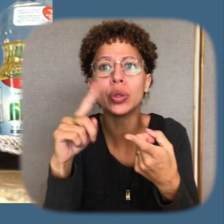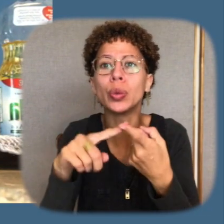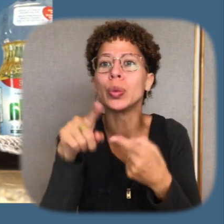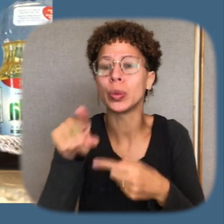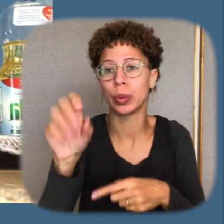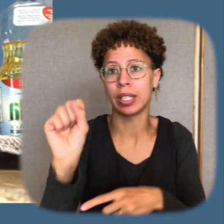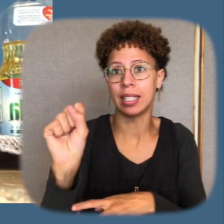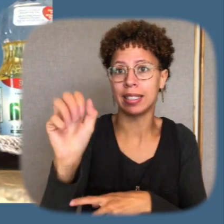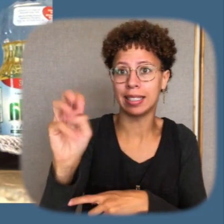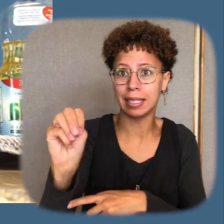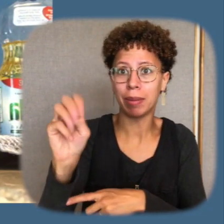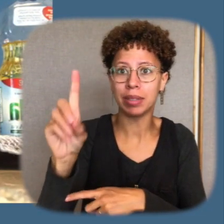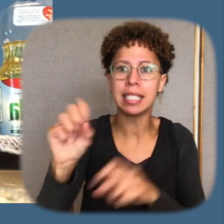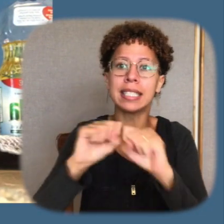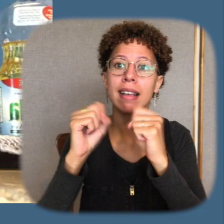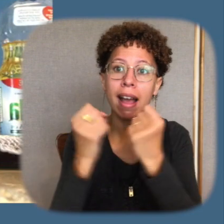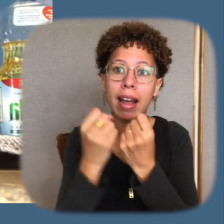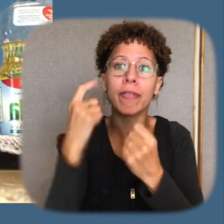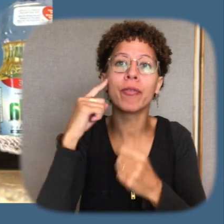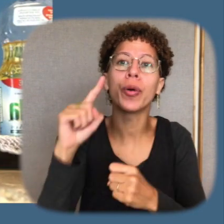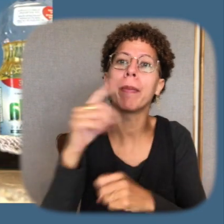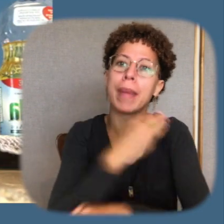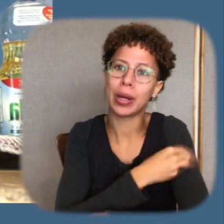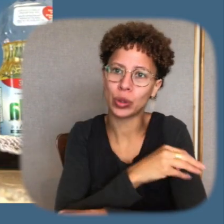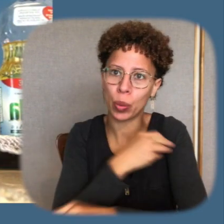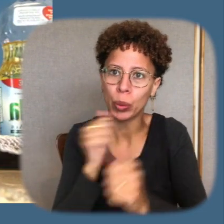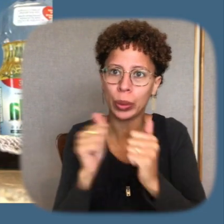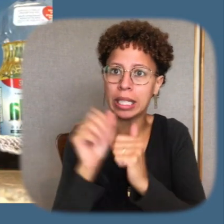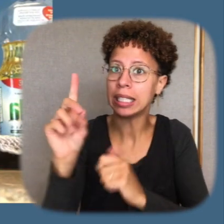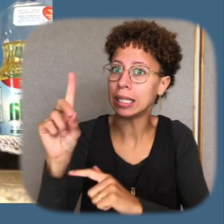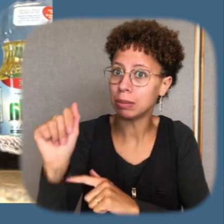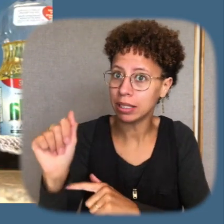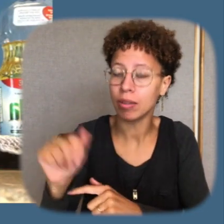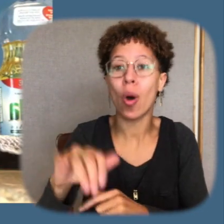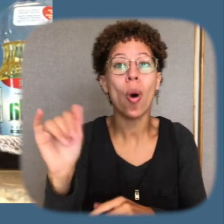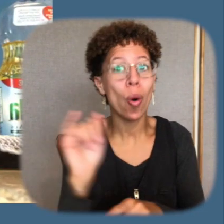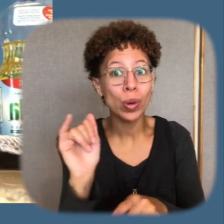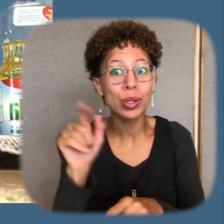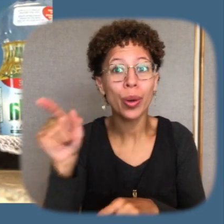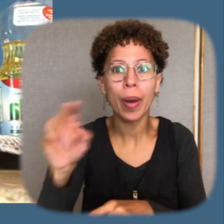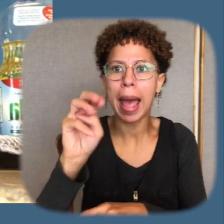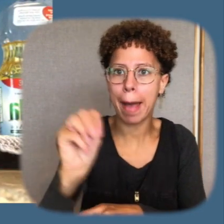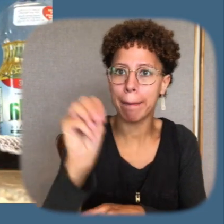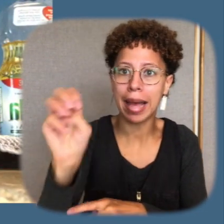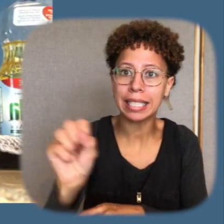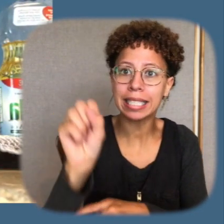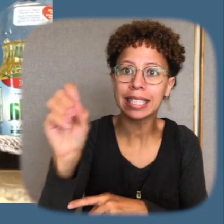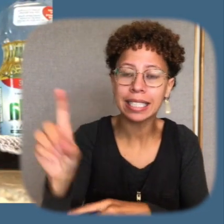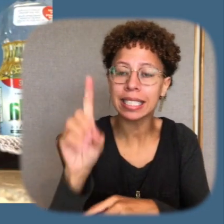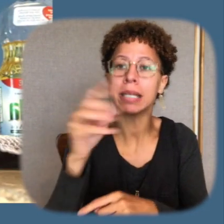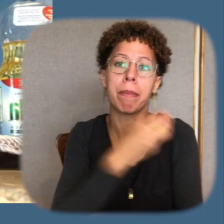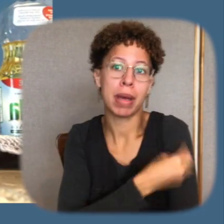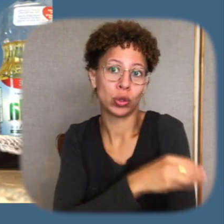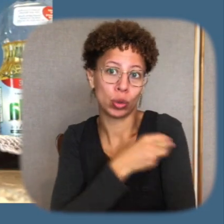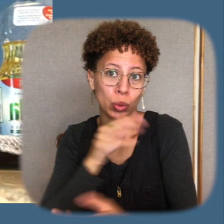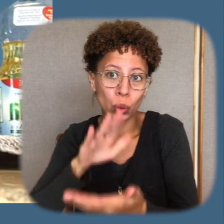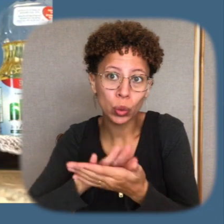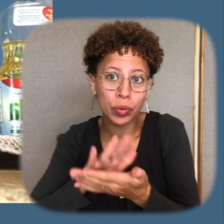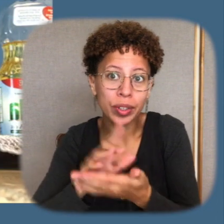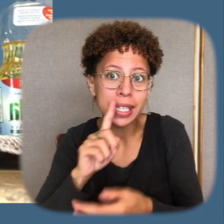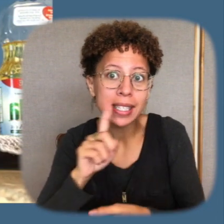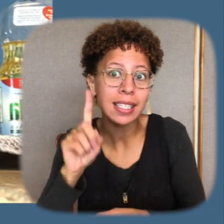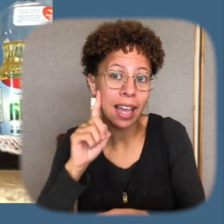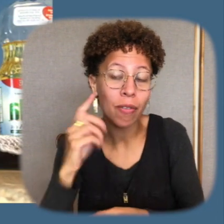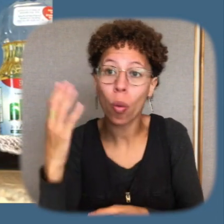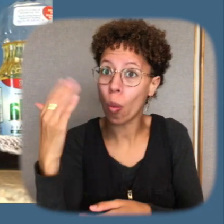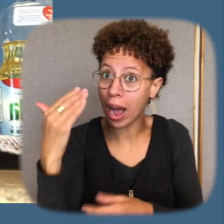to Society for Manitobans with Disabilities, as well as the Manitoba School for the Deaf, because our next session will